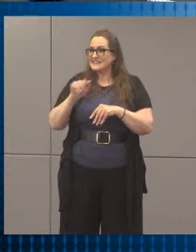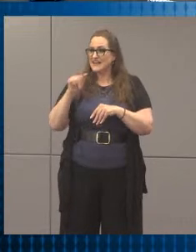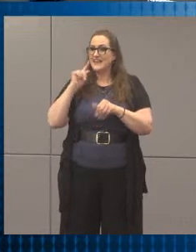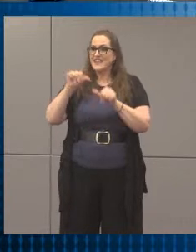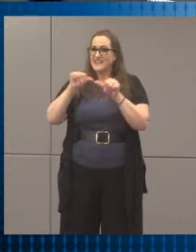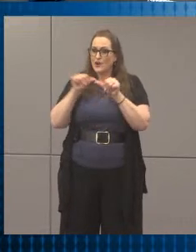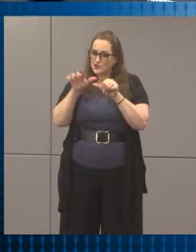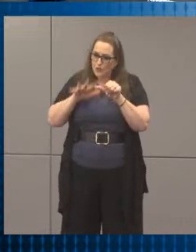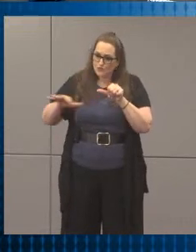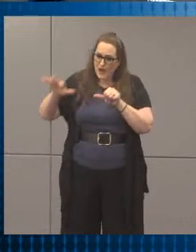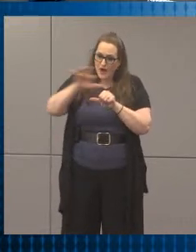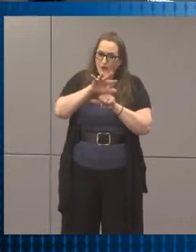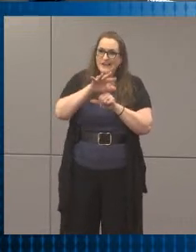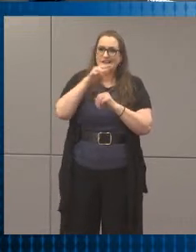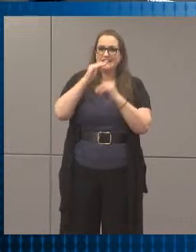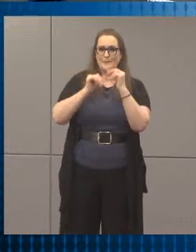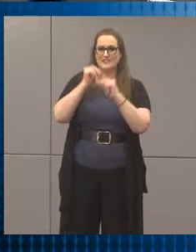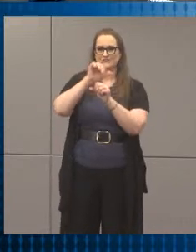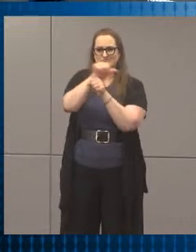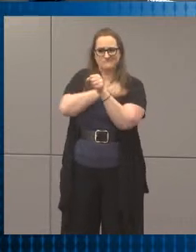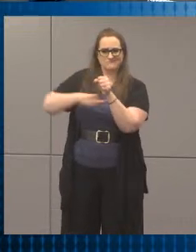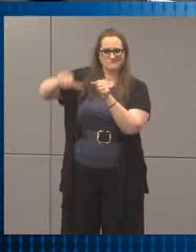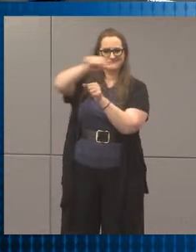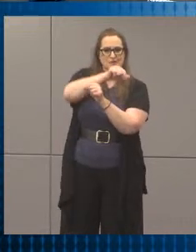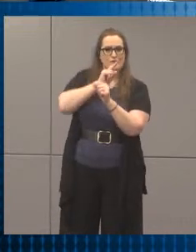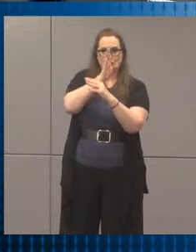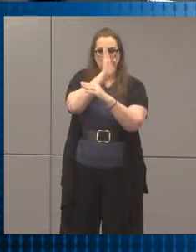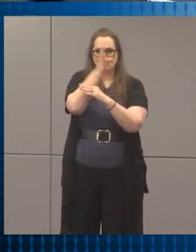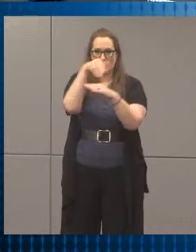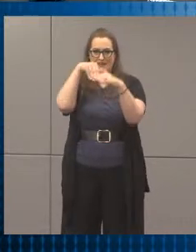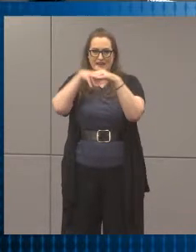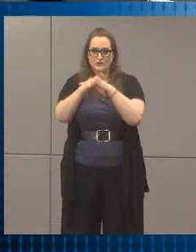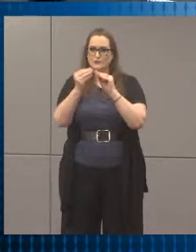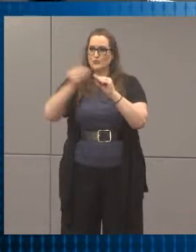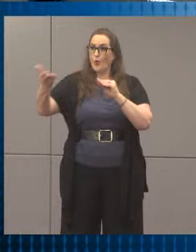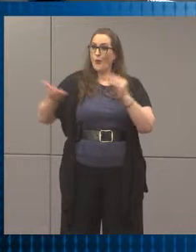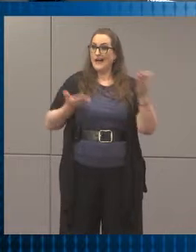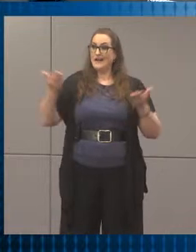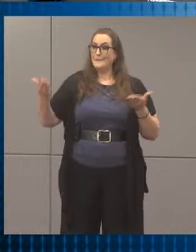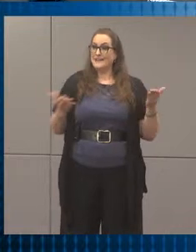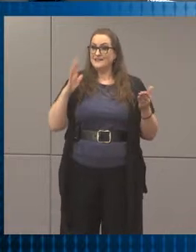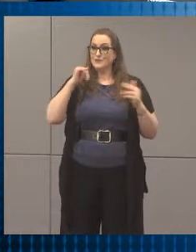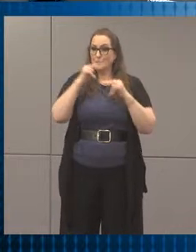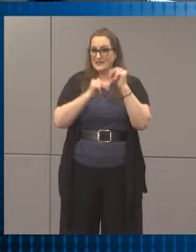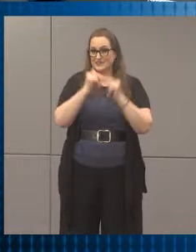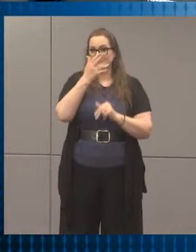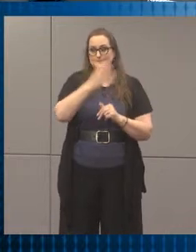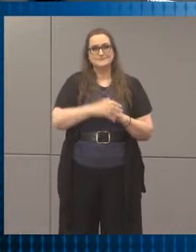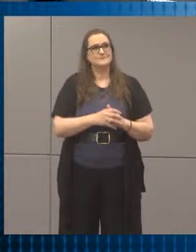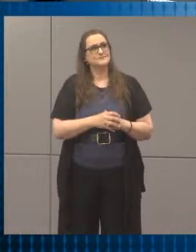building to make it more direct entrance and more welcoming into the building.